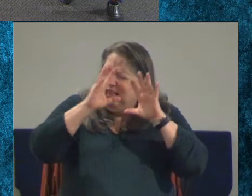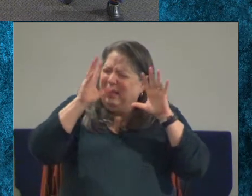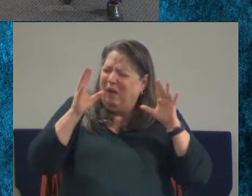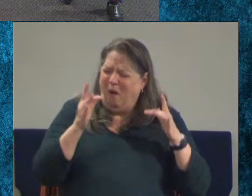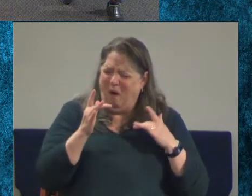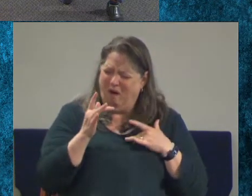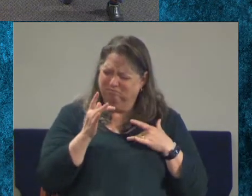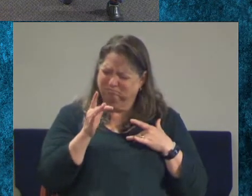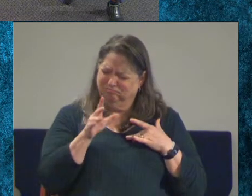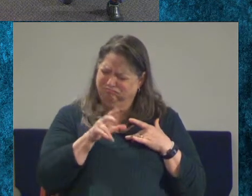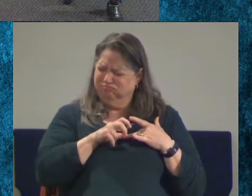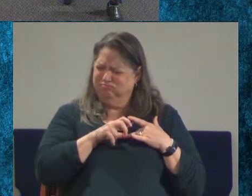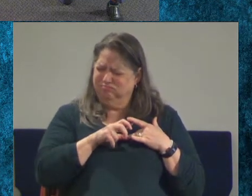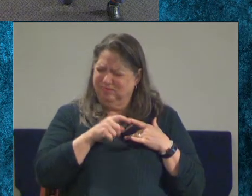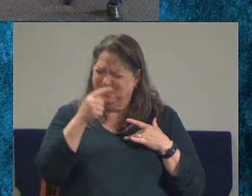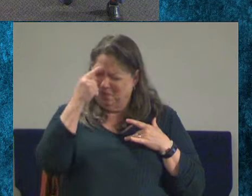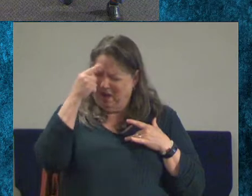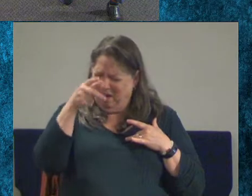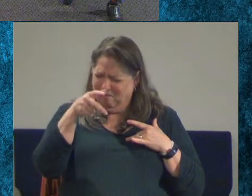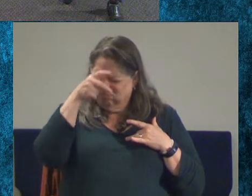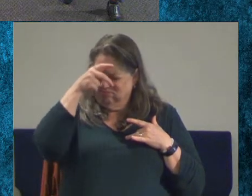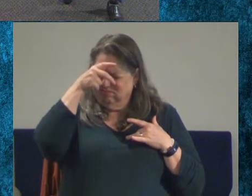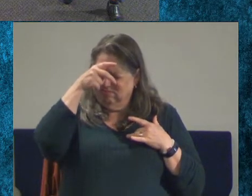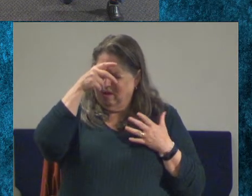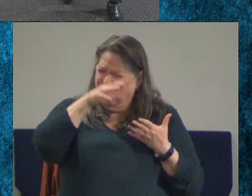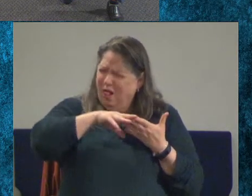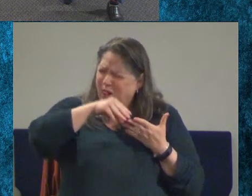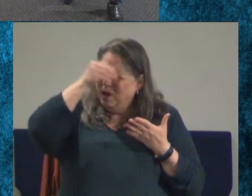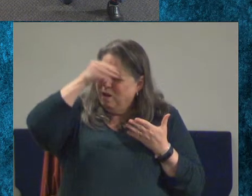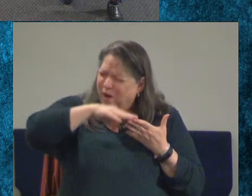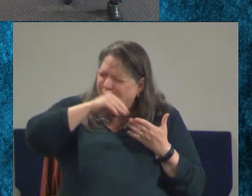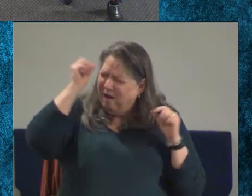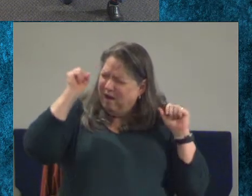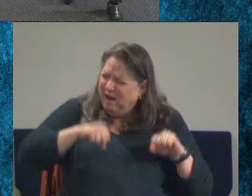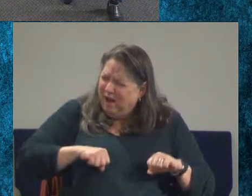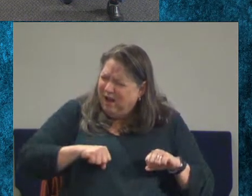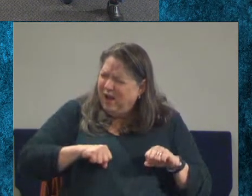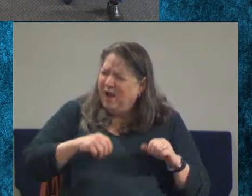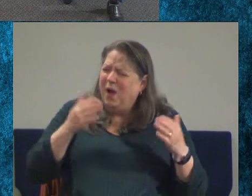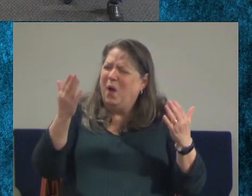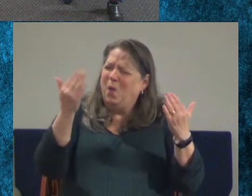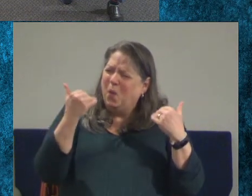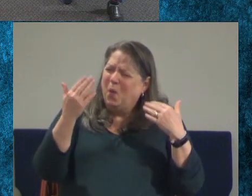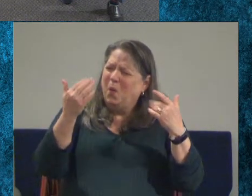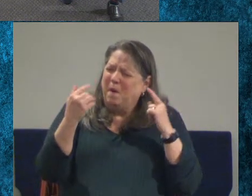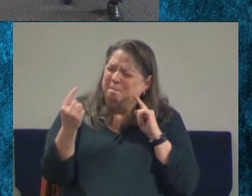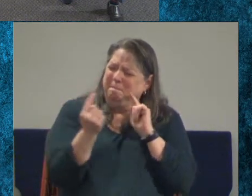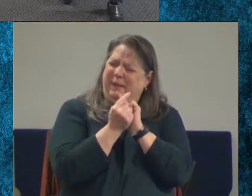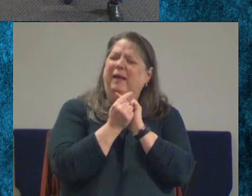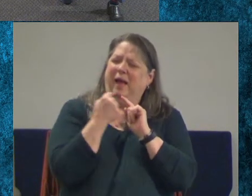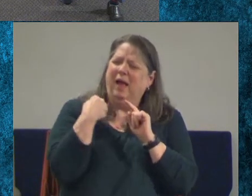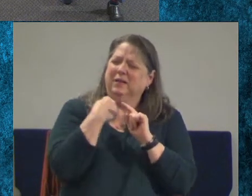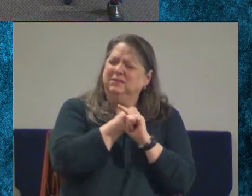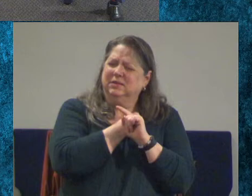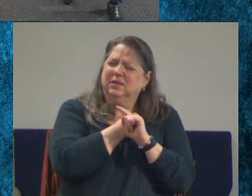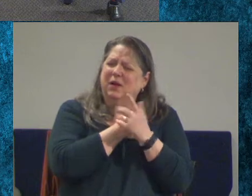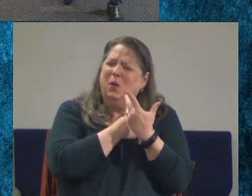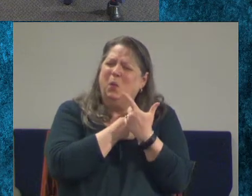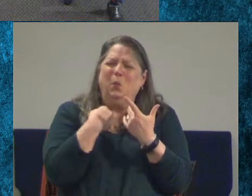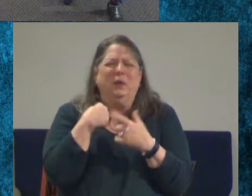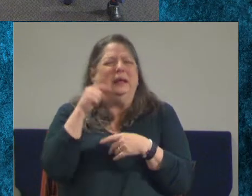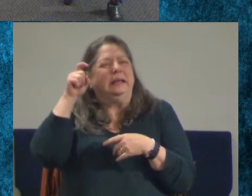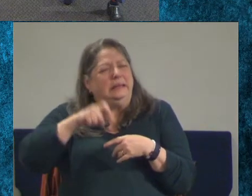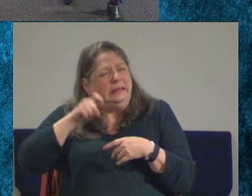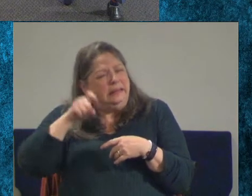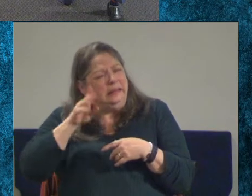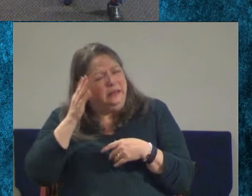softened and able to receive, ready to receive the word of the Lord. We pray that you would meet us right where we're at, oh God. You know that we're a needy people,